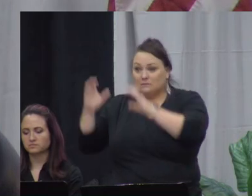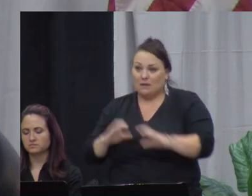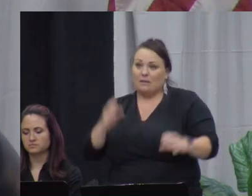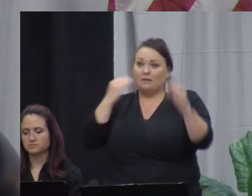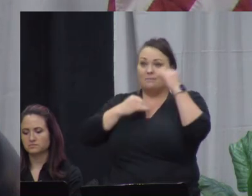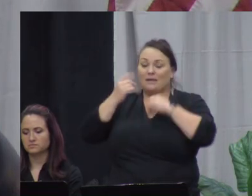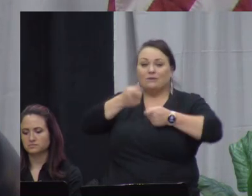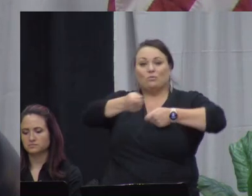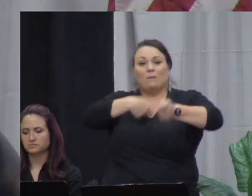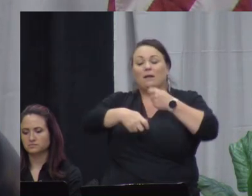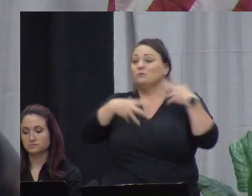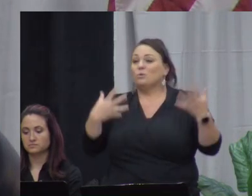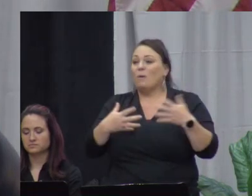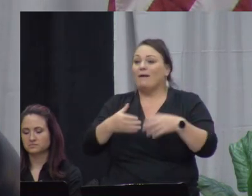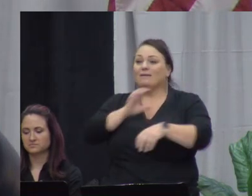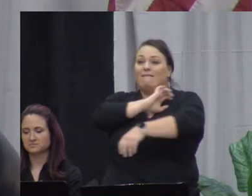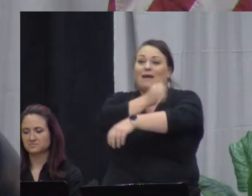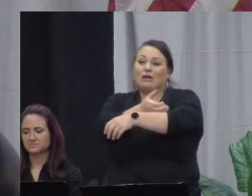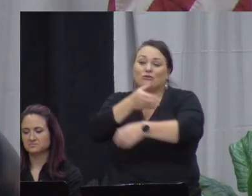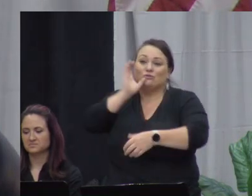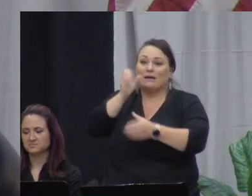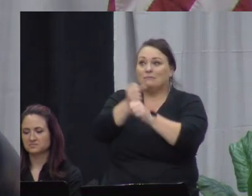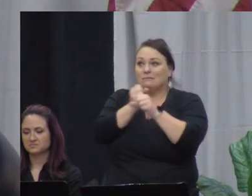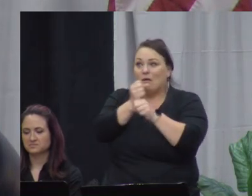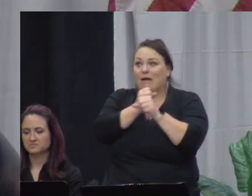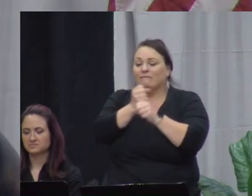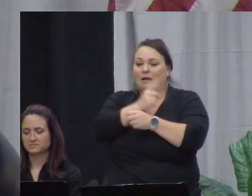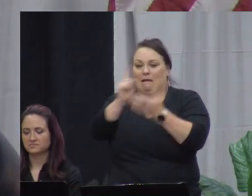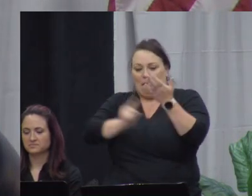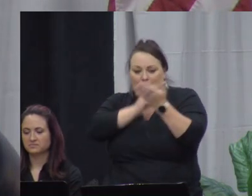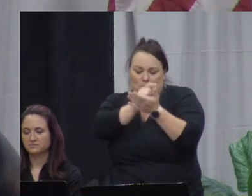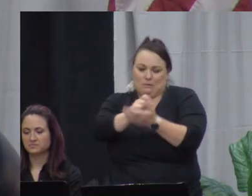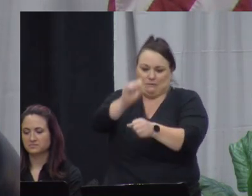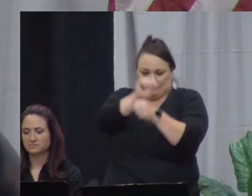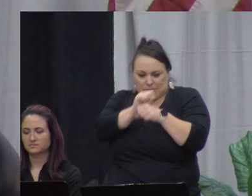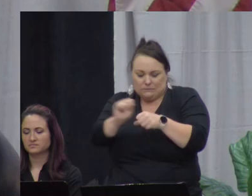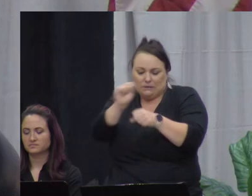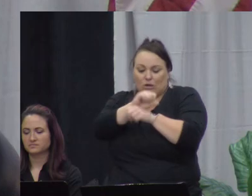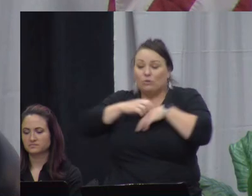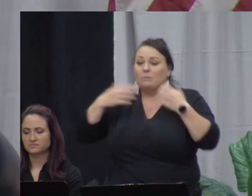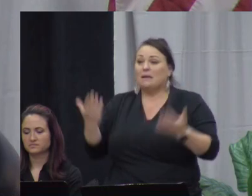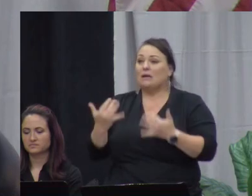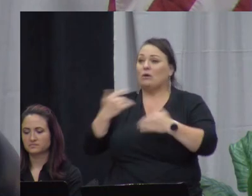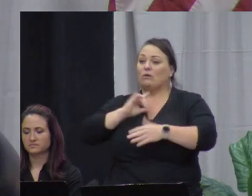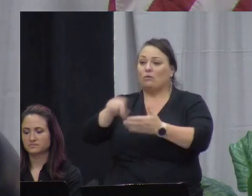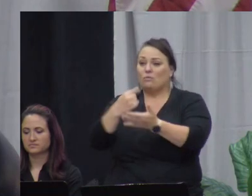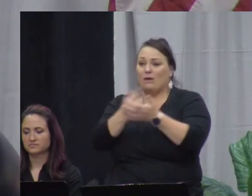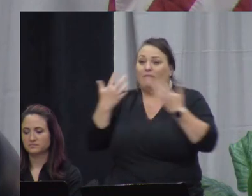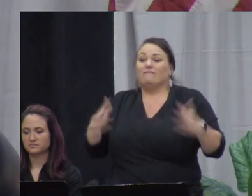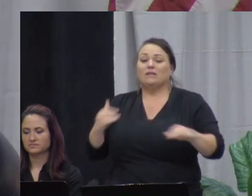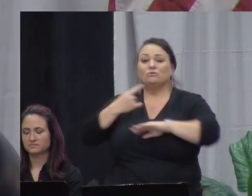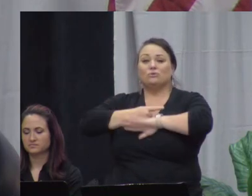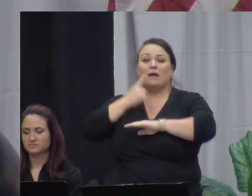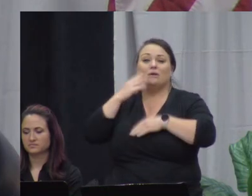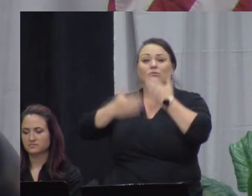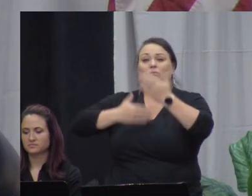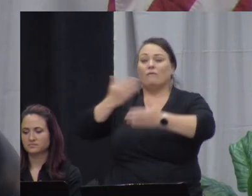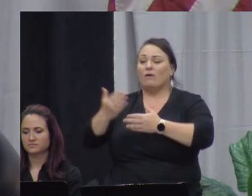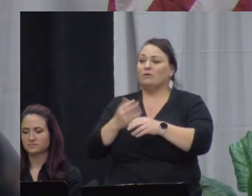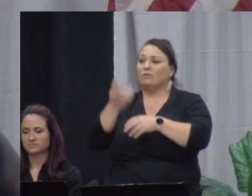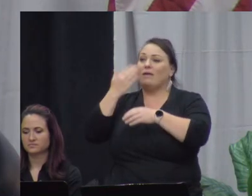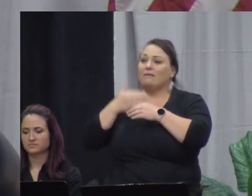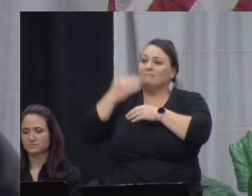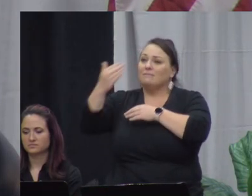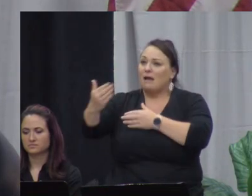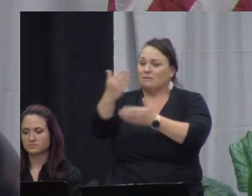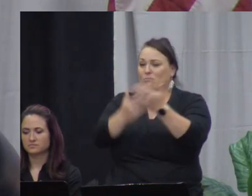meals replaced with energy drinks and coffee, the hours of work we put in, all to be here today. To move on to the next journey of